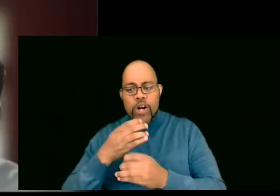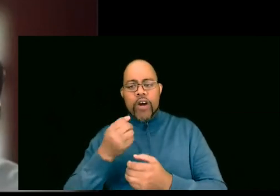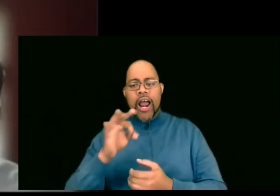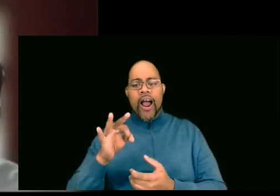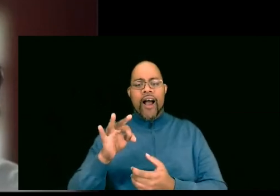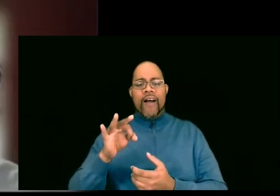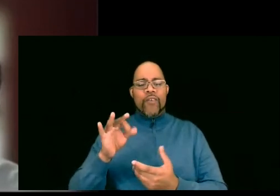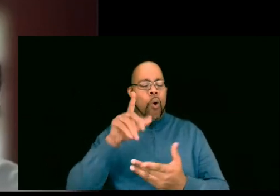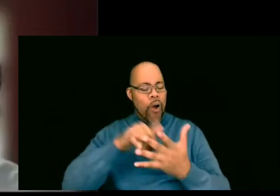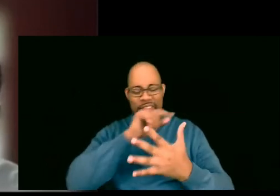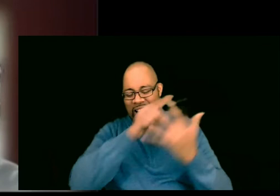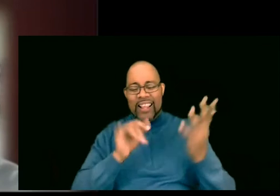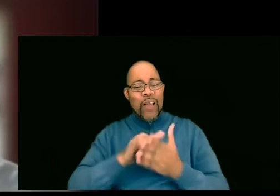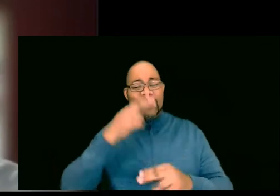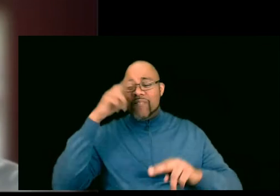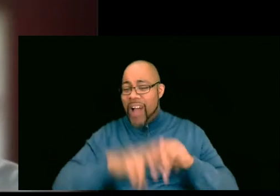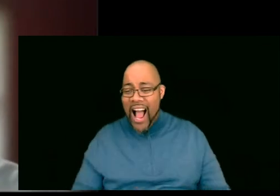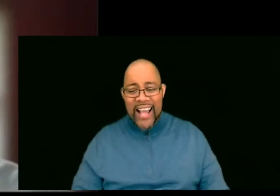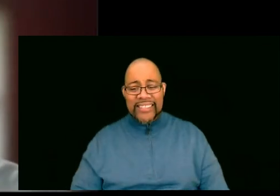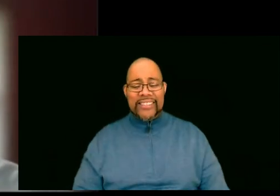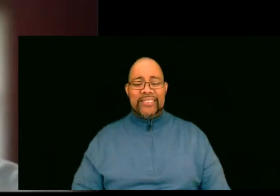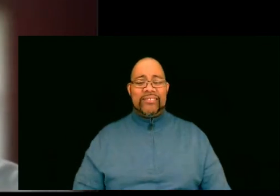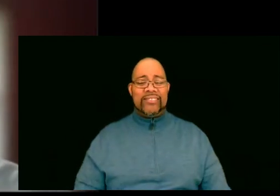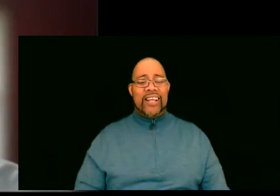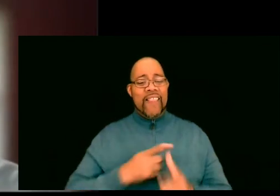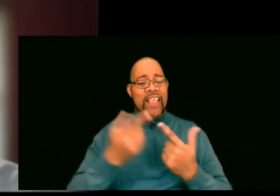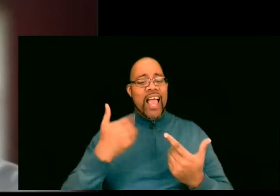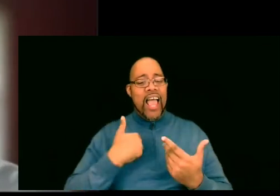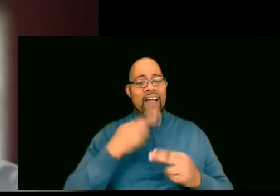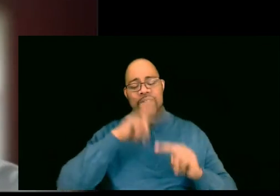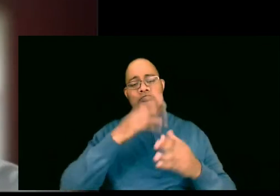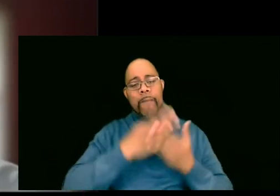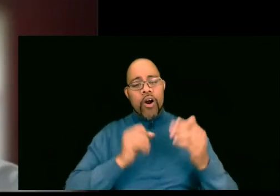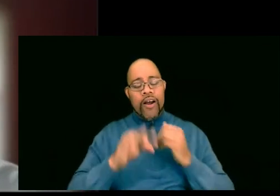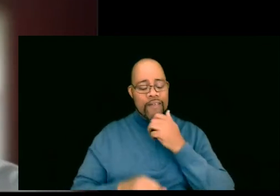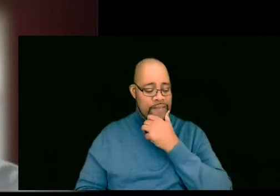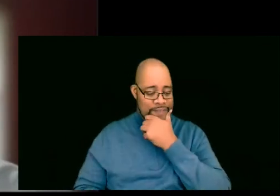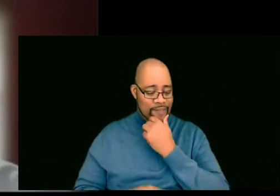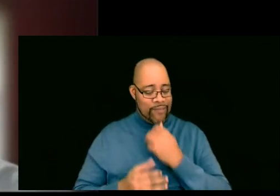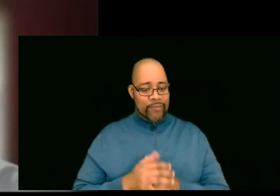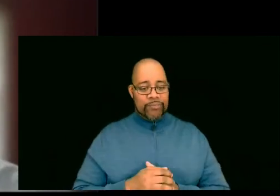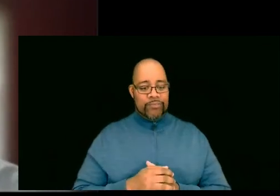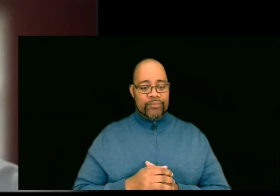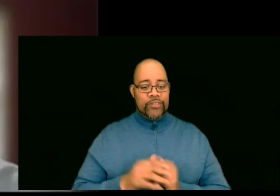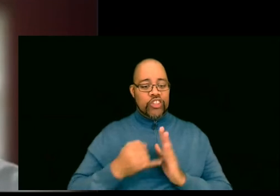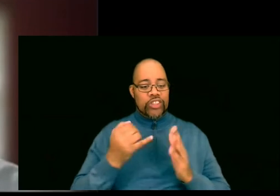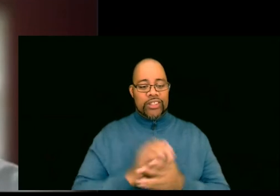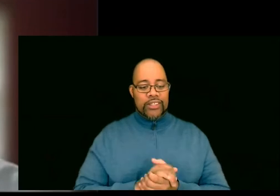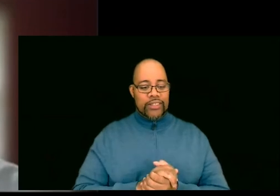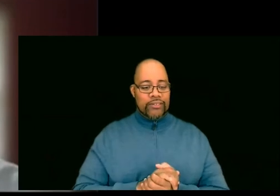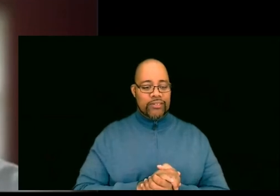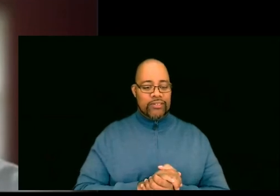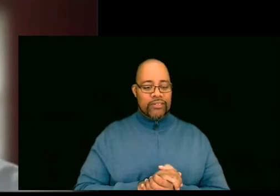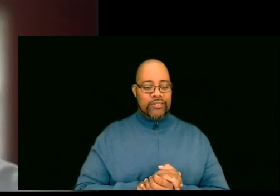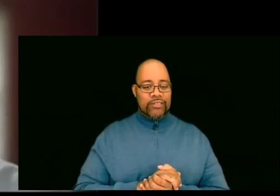or whatever, you know, all those things were fun, you know. And then there was the fun part of, you know, just